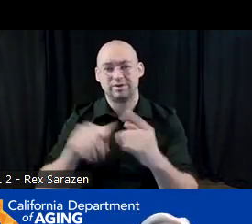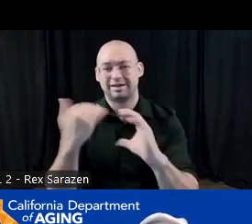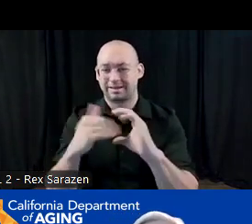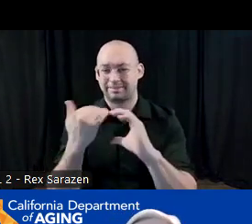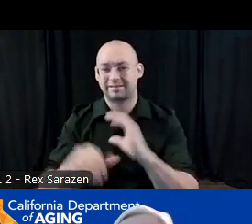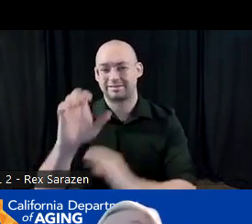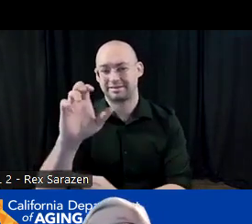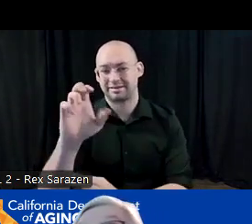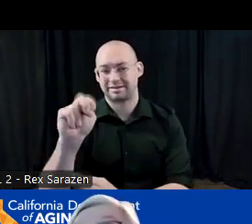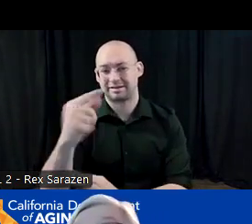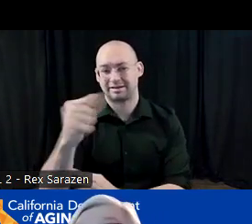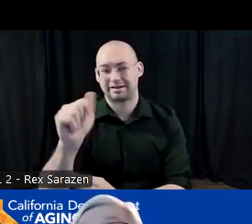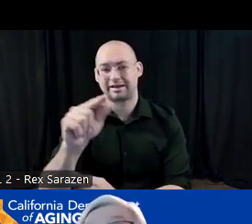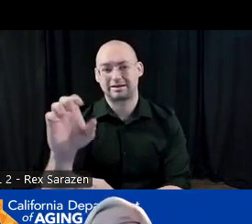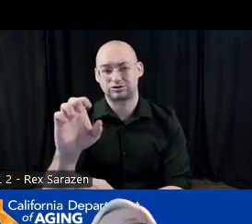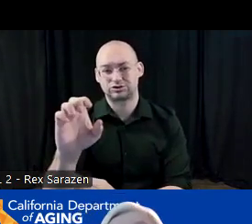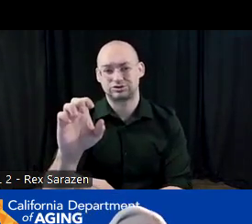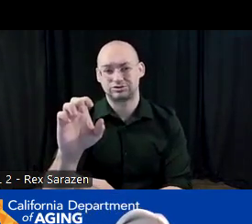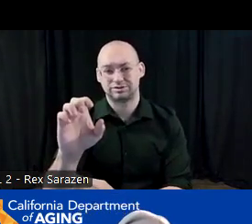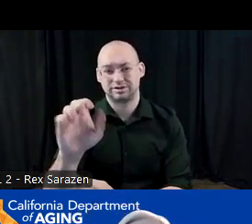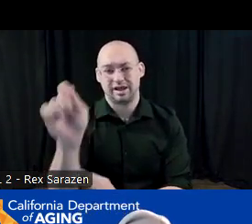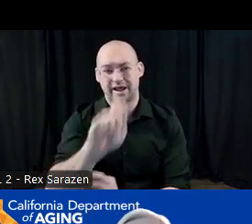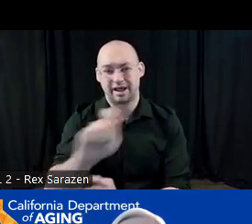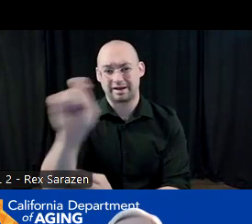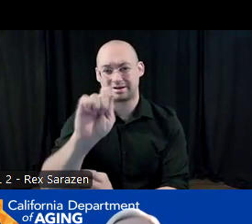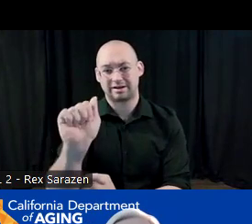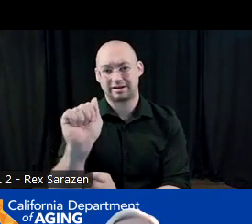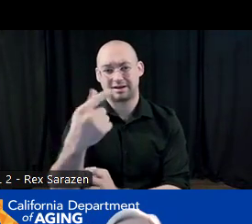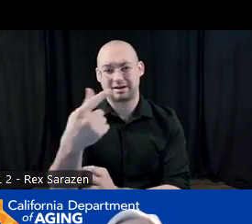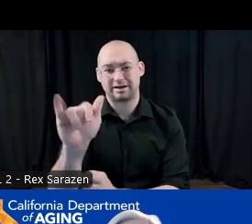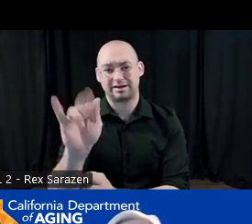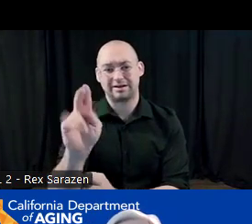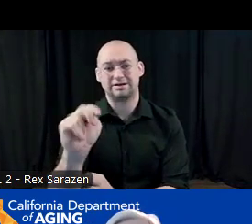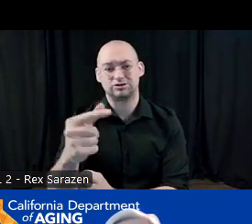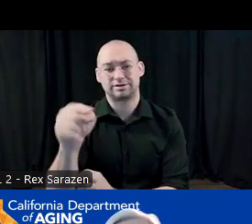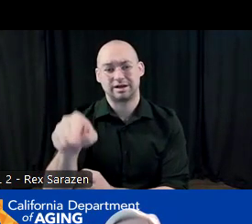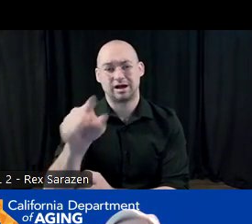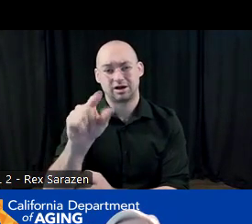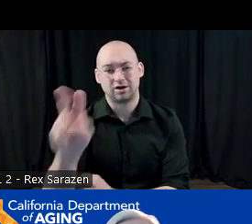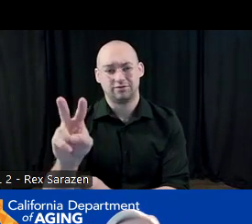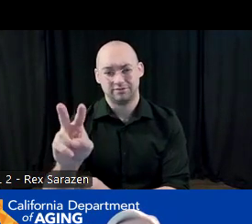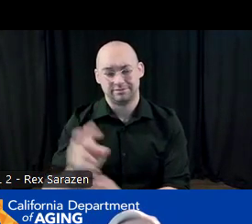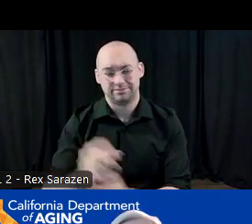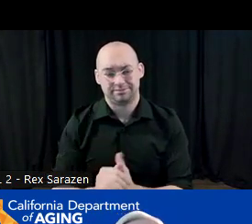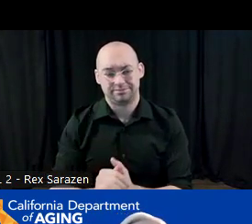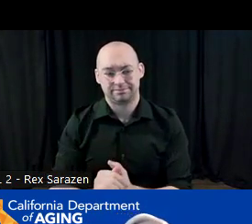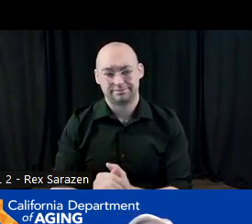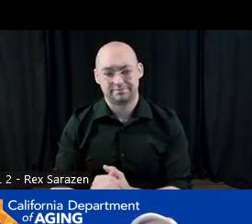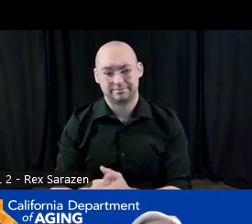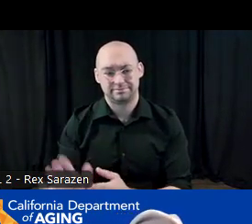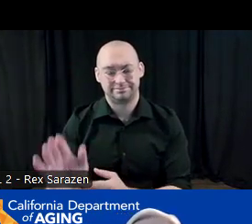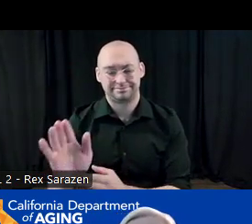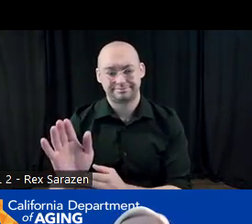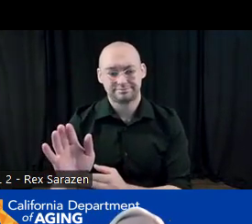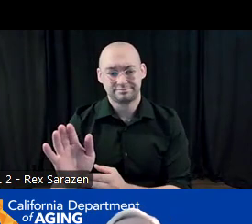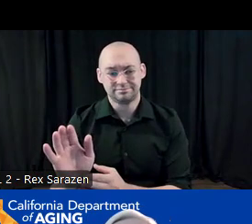ENGAGE, at aging.ca.gov. Next slide. The